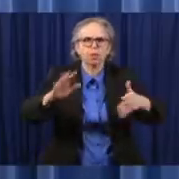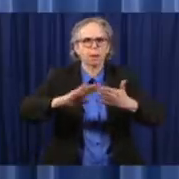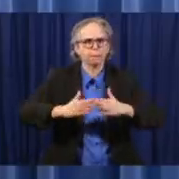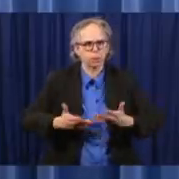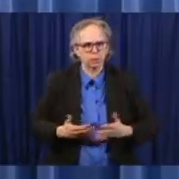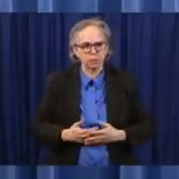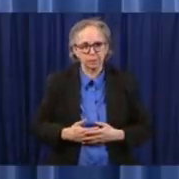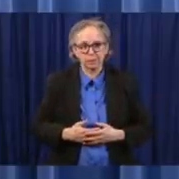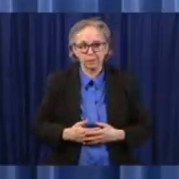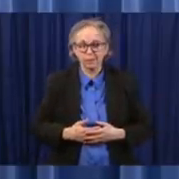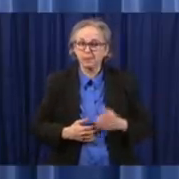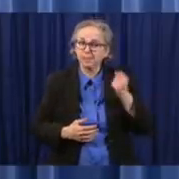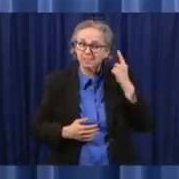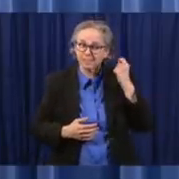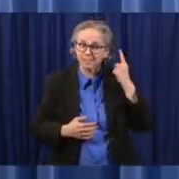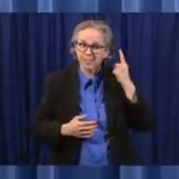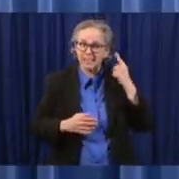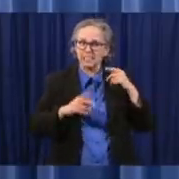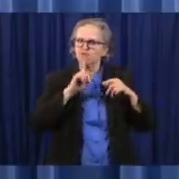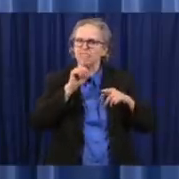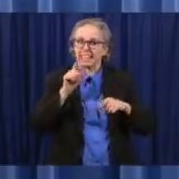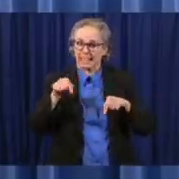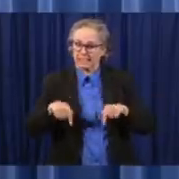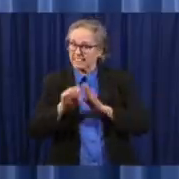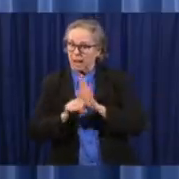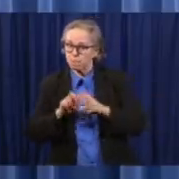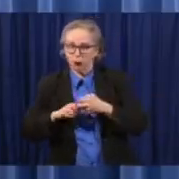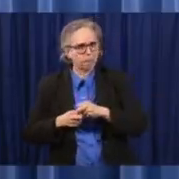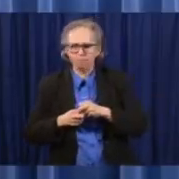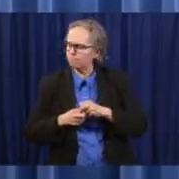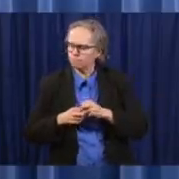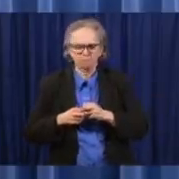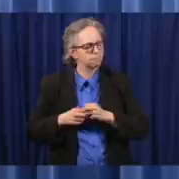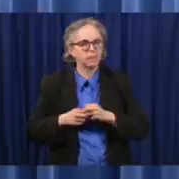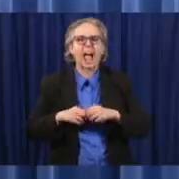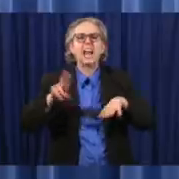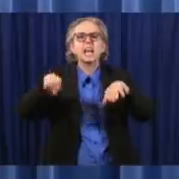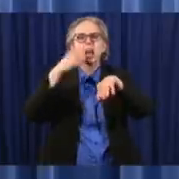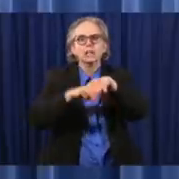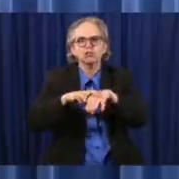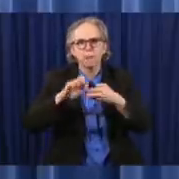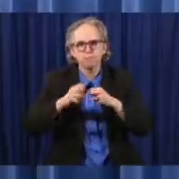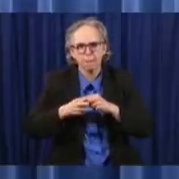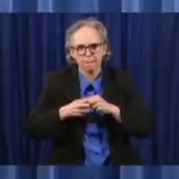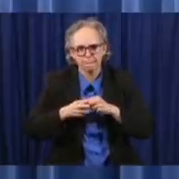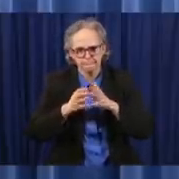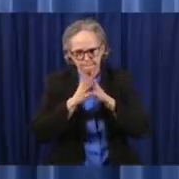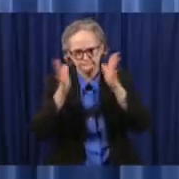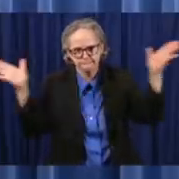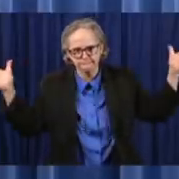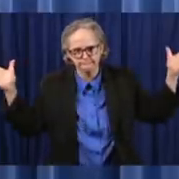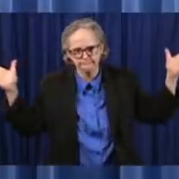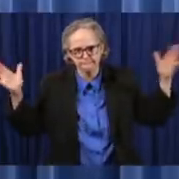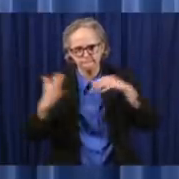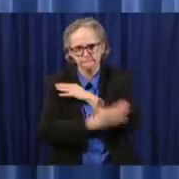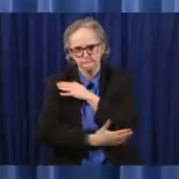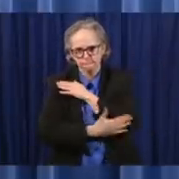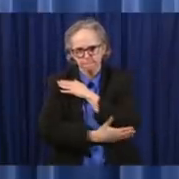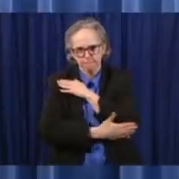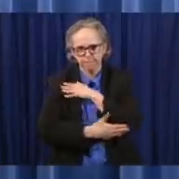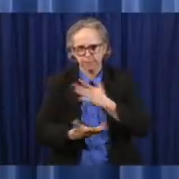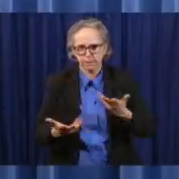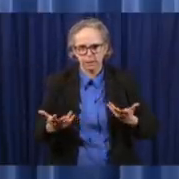problem. It is not unique to Ohio. We have put the best people we can. We are spending the